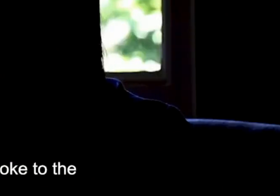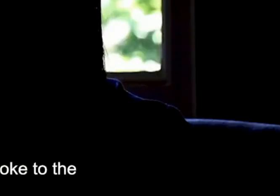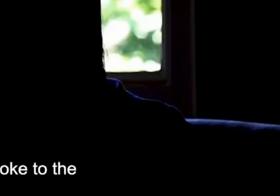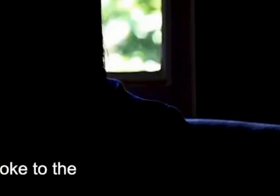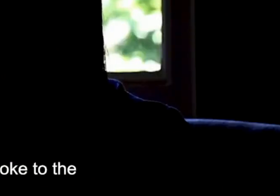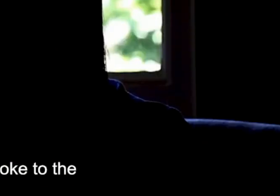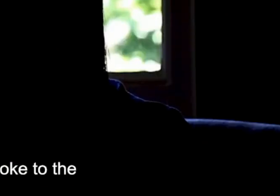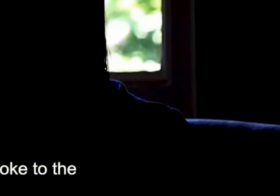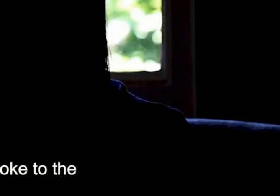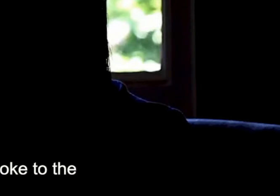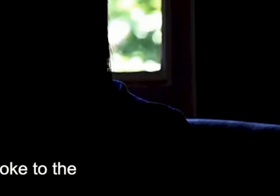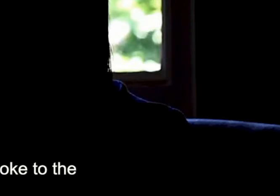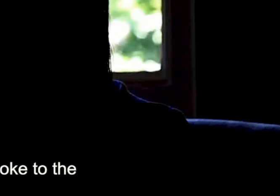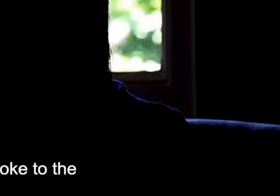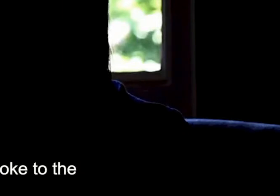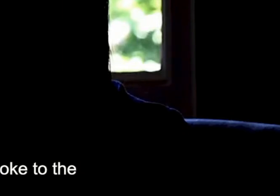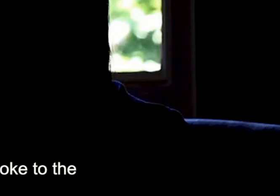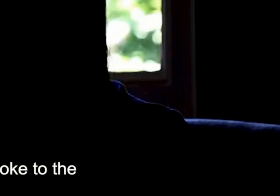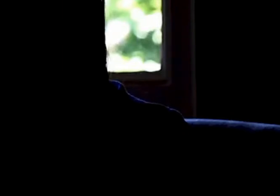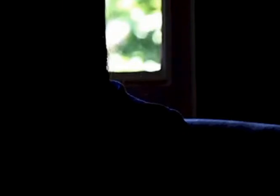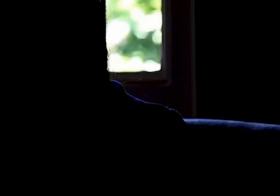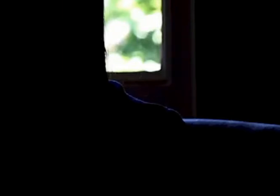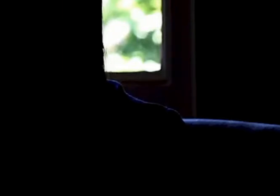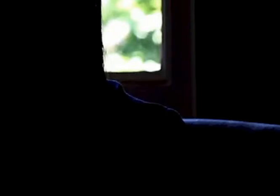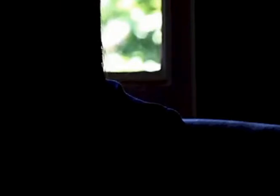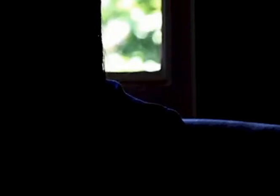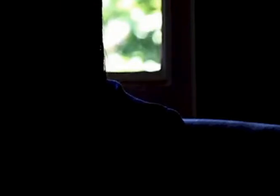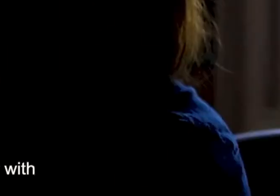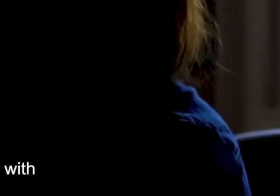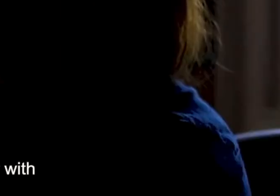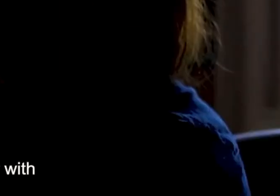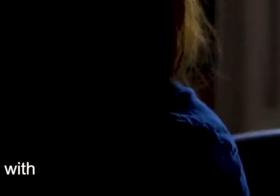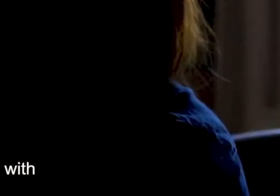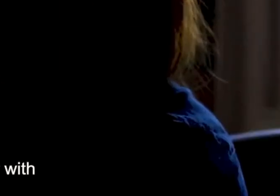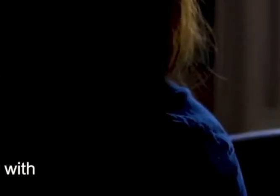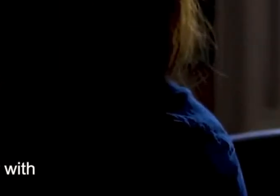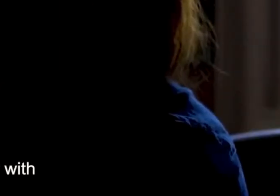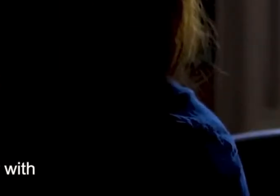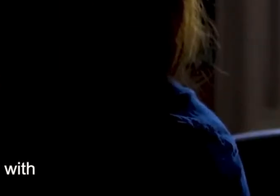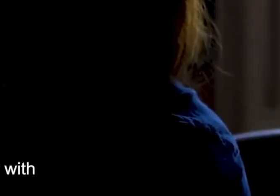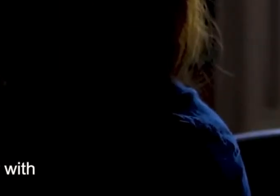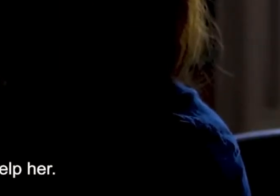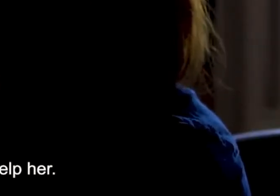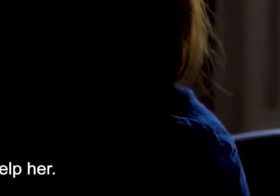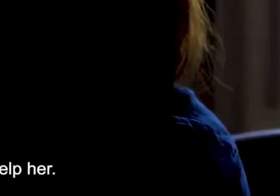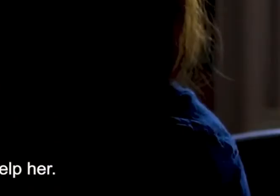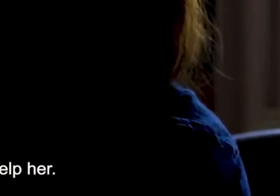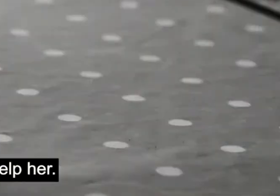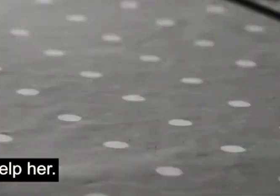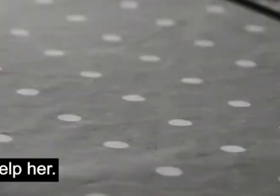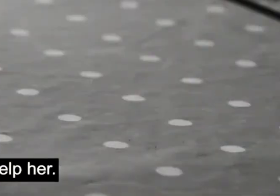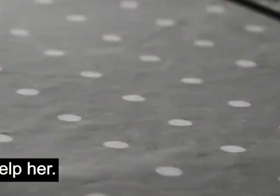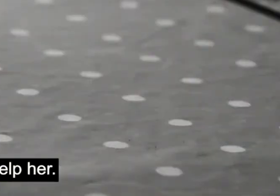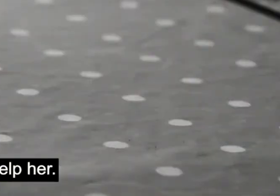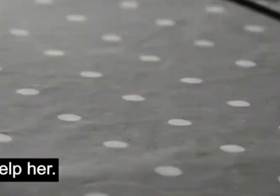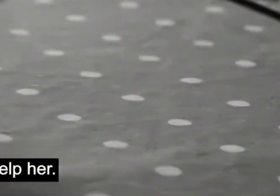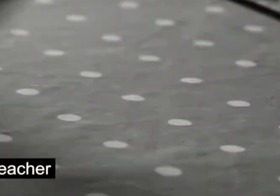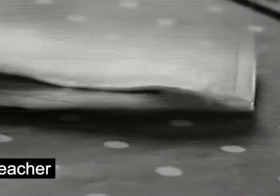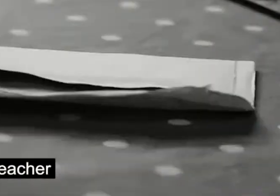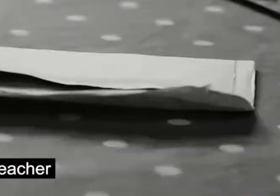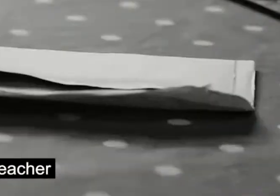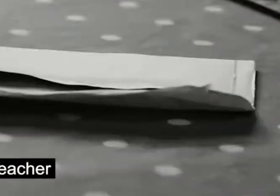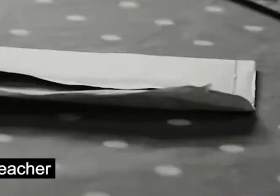She tried to get help. She spoke to the doctor. The doctor sent a letter with organisations that could help